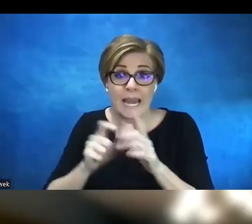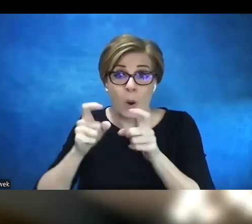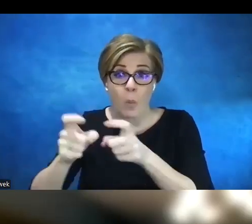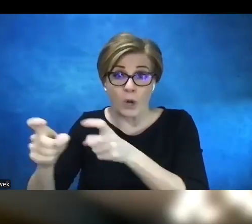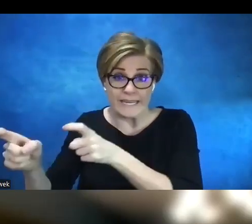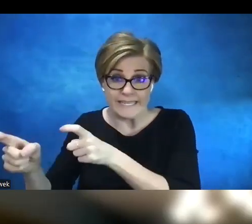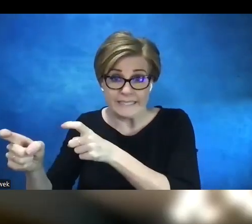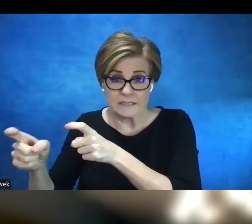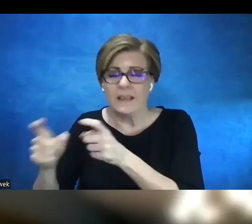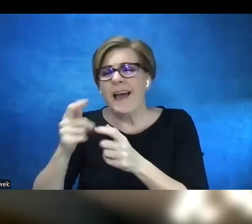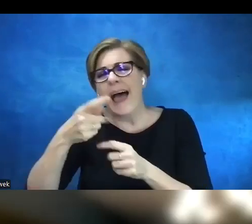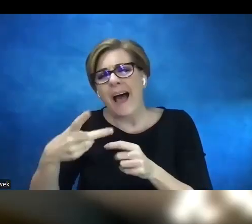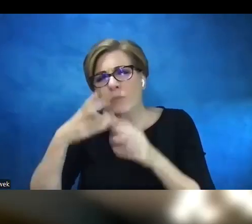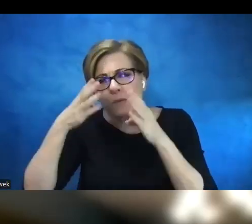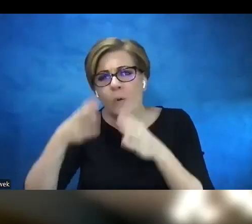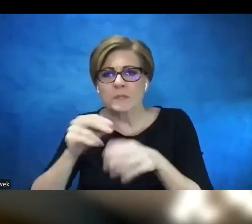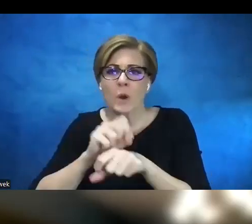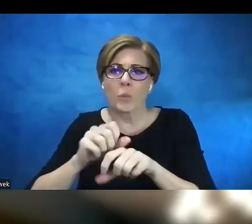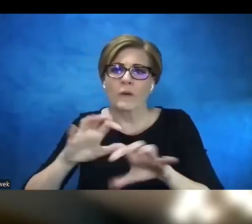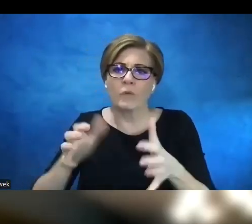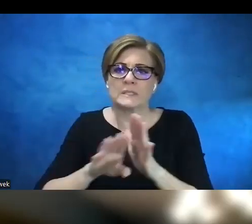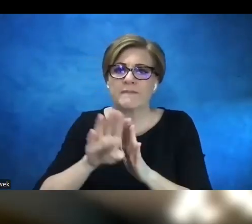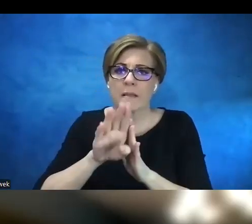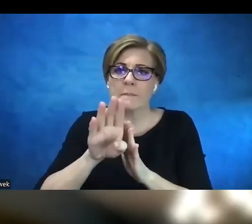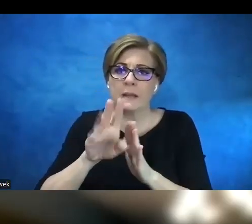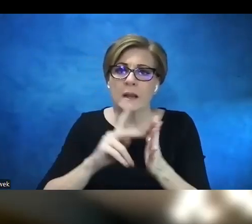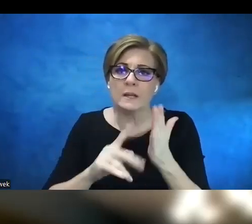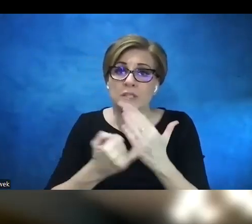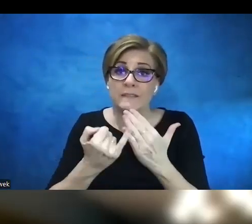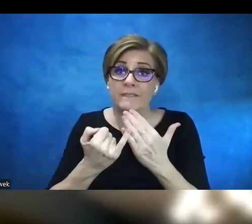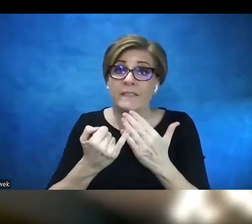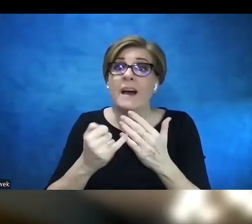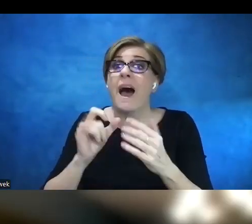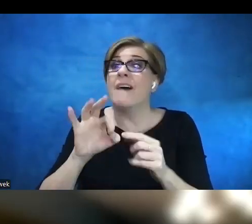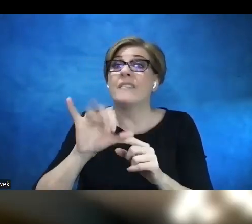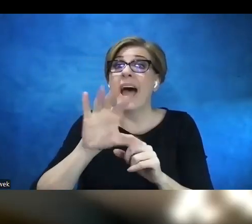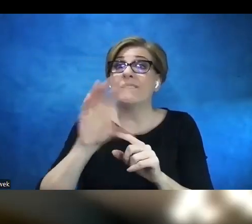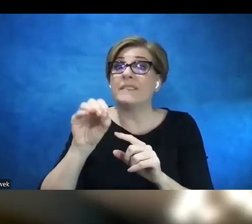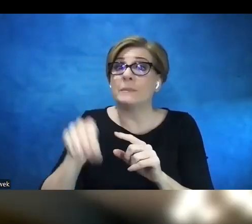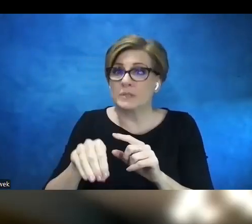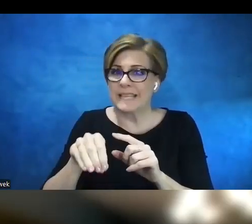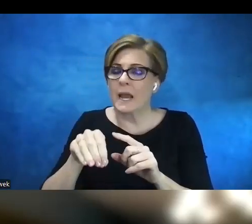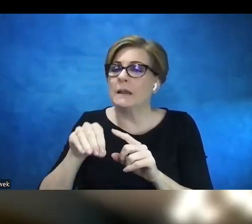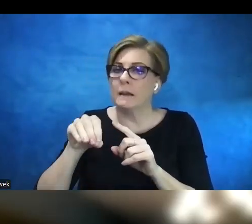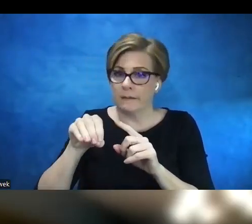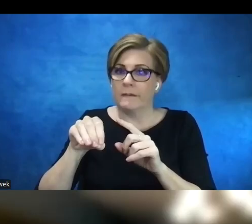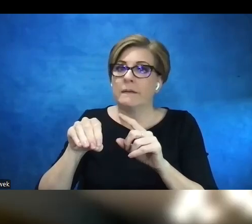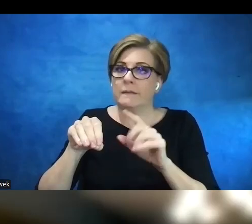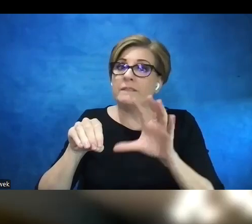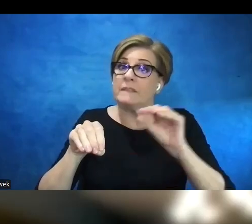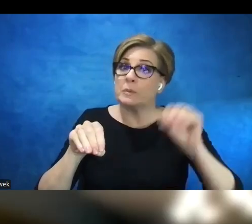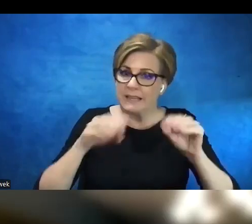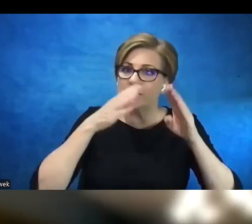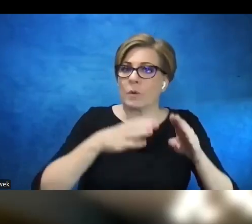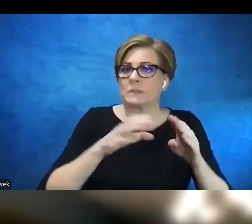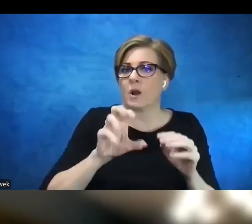focused on workforce development initiatives, and half of those were also focused on the crisis workforce specifically. Many of the awardees focused